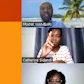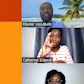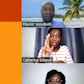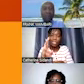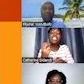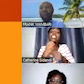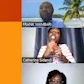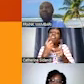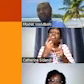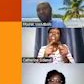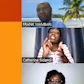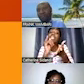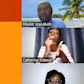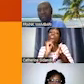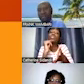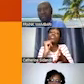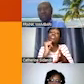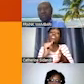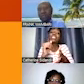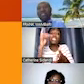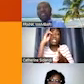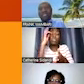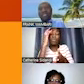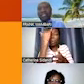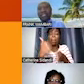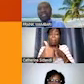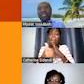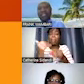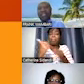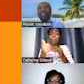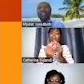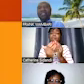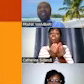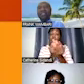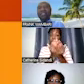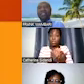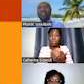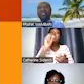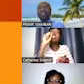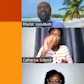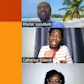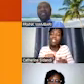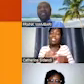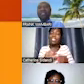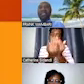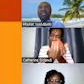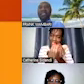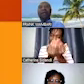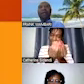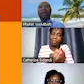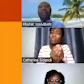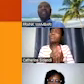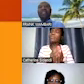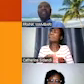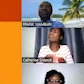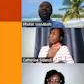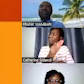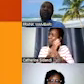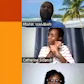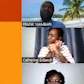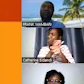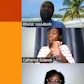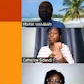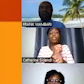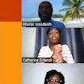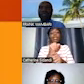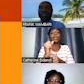built for. So you need to remember that the ship is safe in the harbor, but that is not what it was built for. It